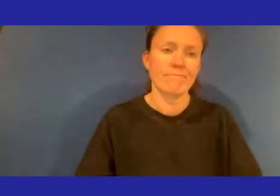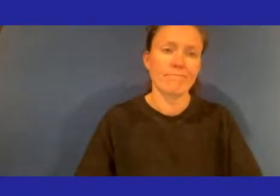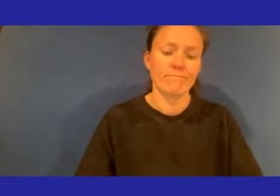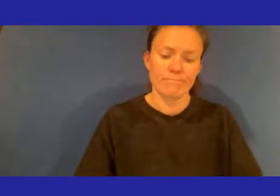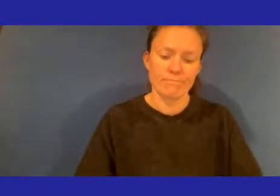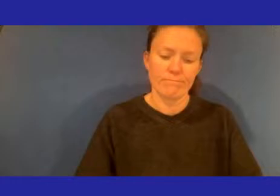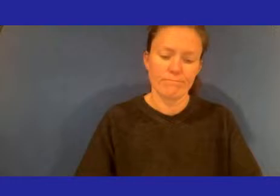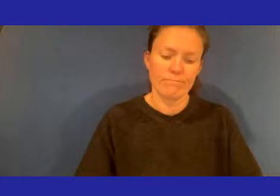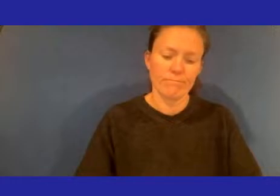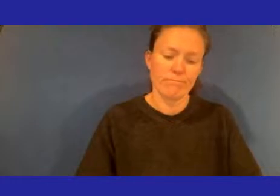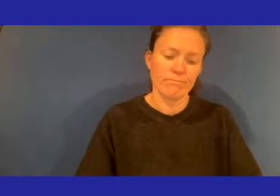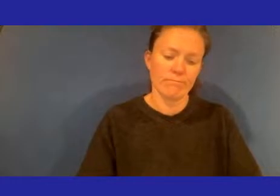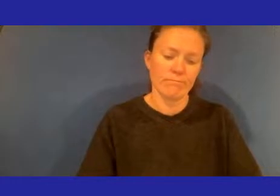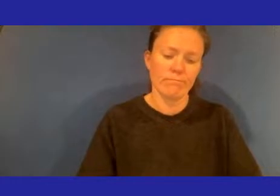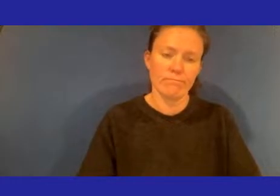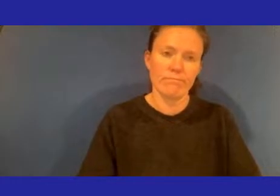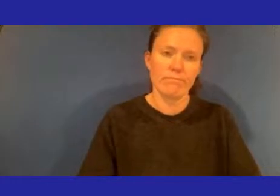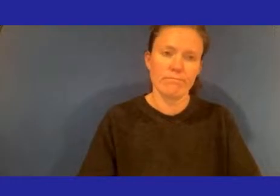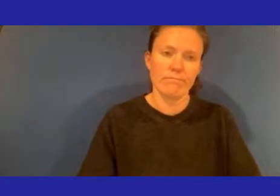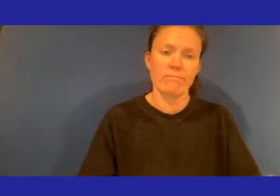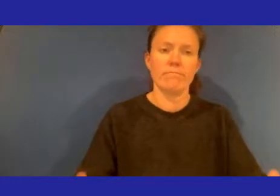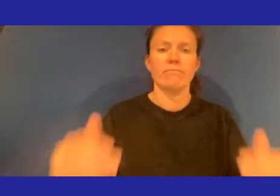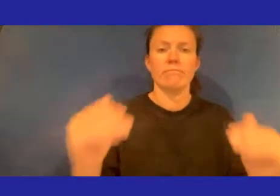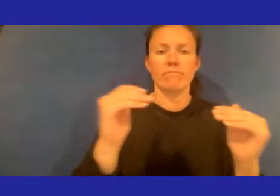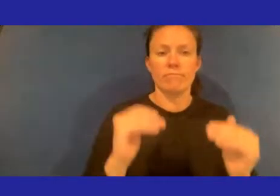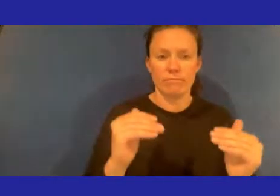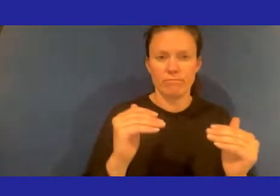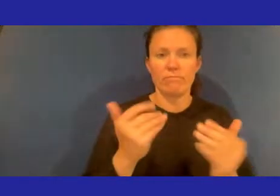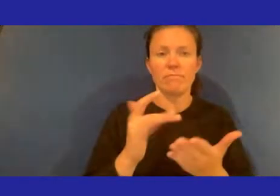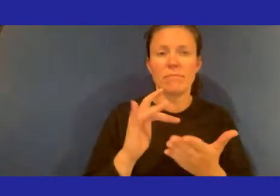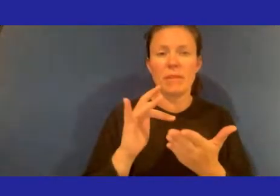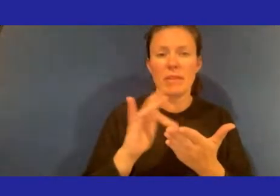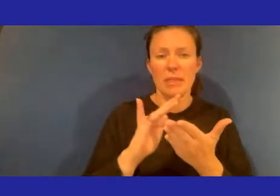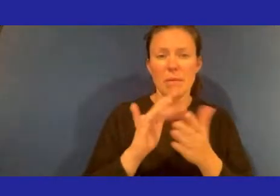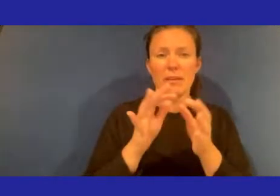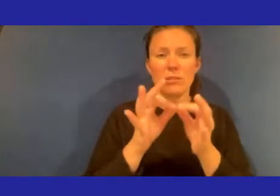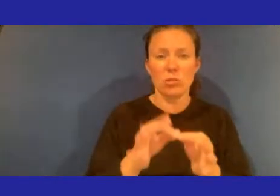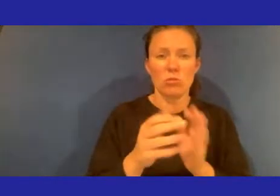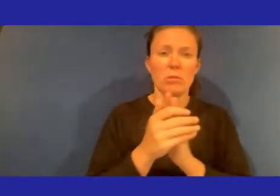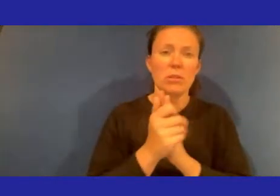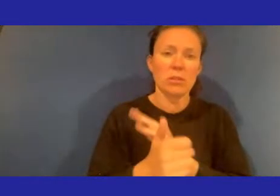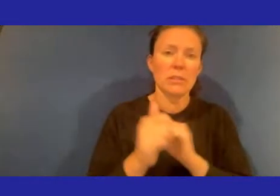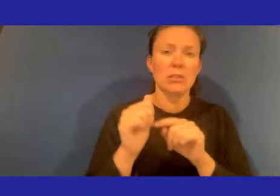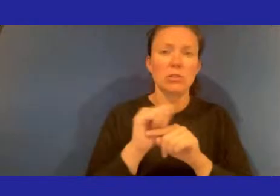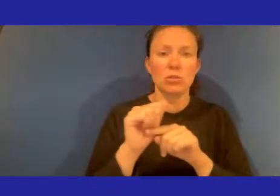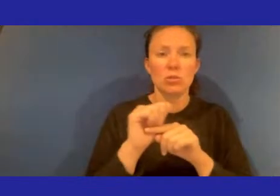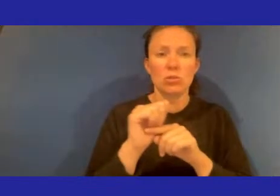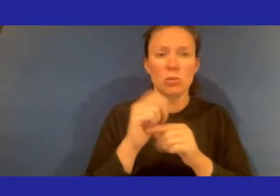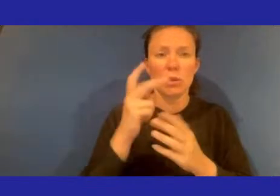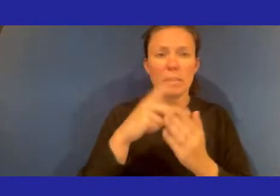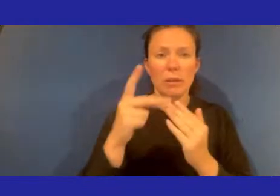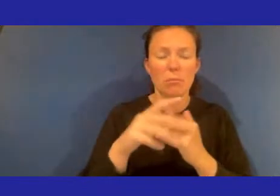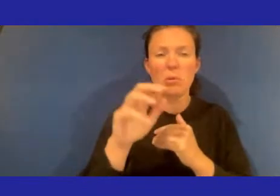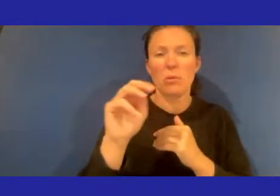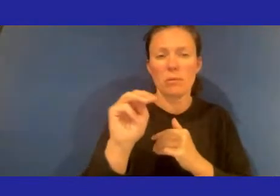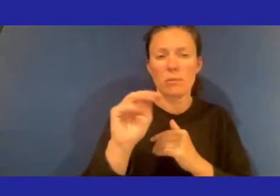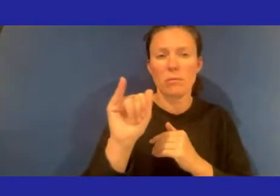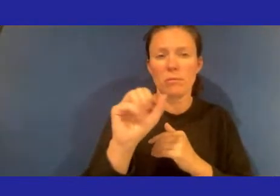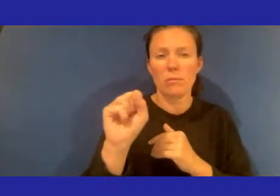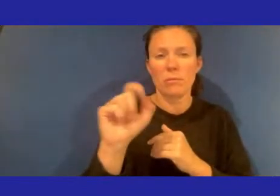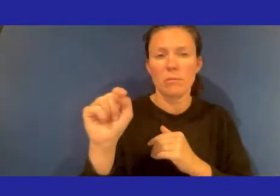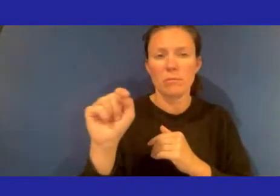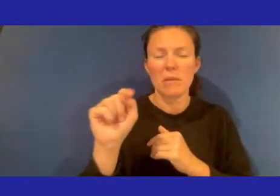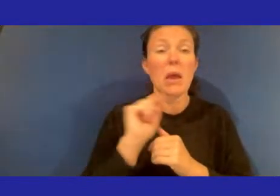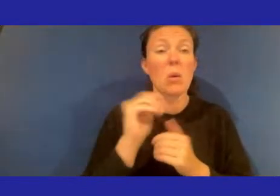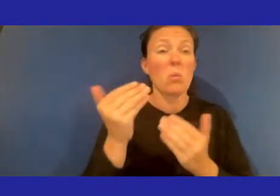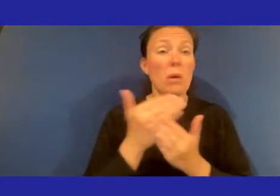Next, we have the expansion of our own medical interpreter skills training program with a new cohort of applications which began